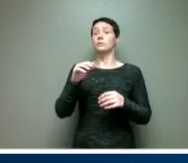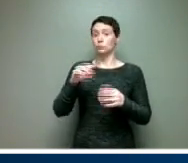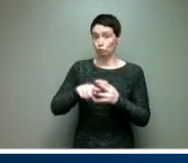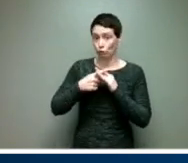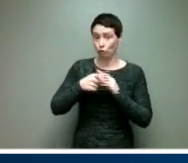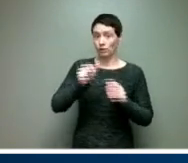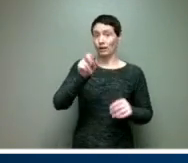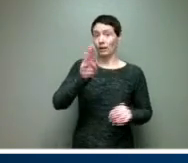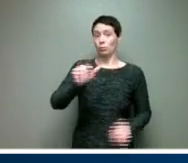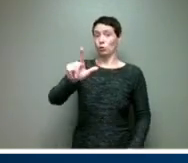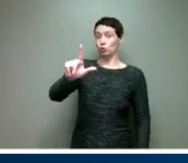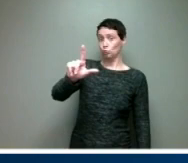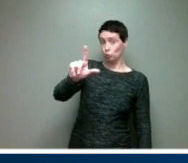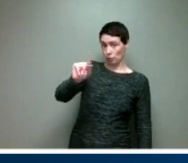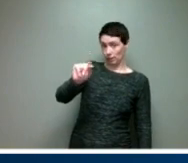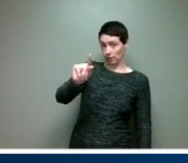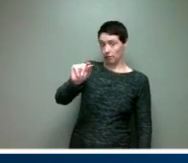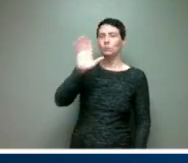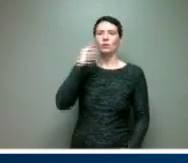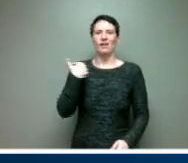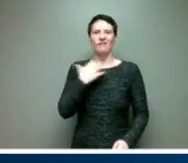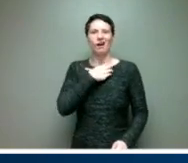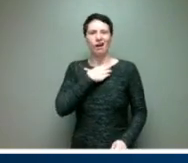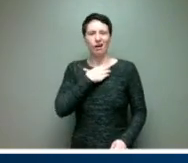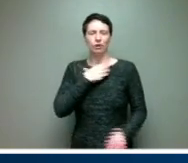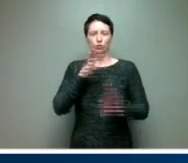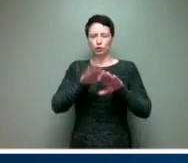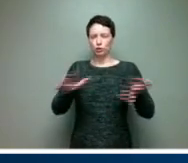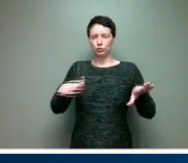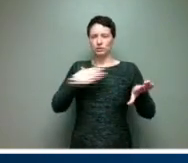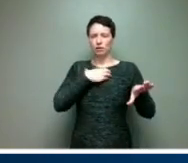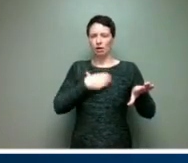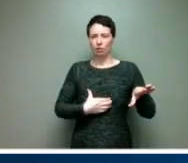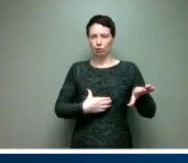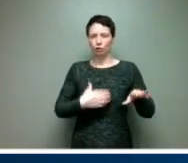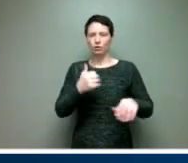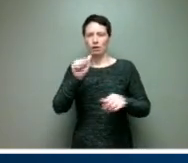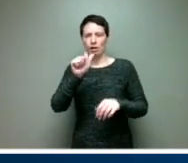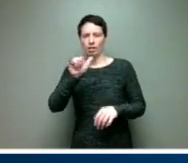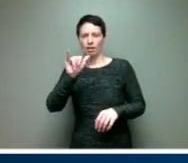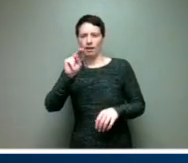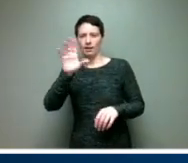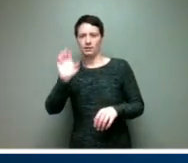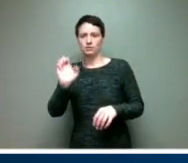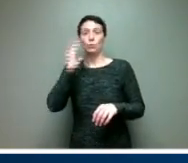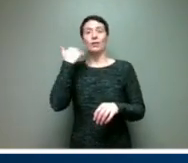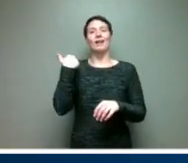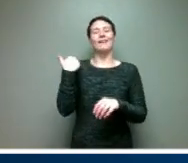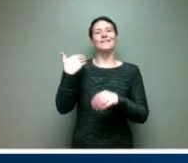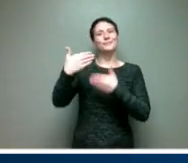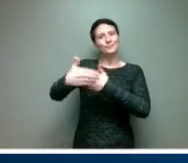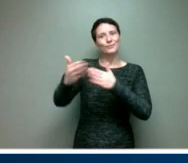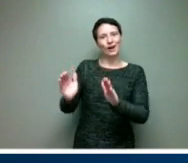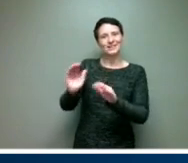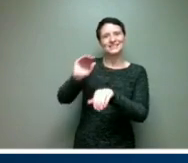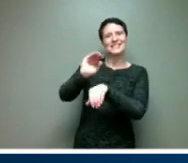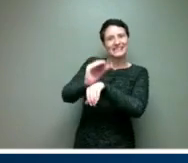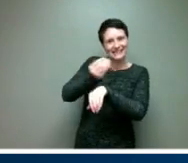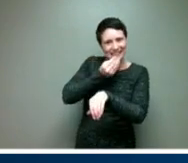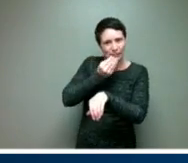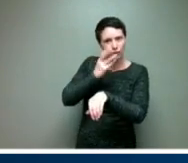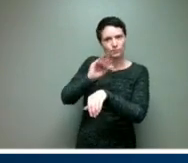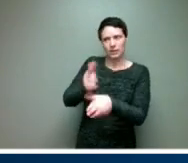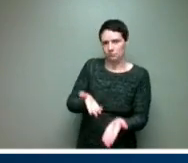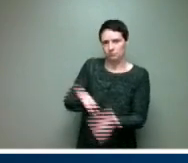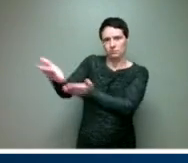providing family with a boxed meal for a dinner as well. Yeah. Great. Thank you. And